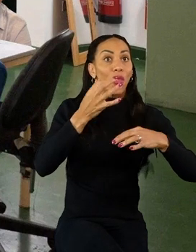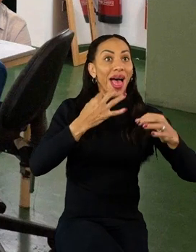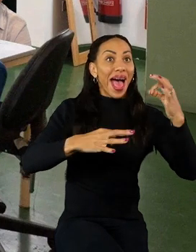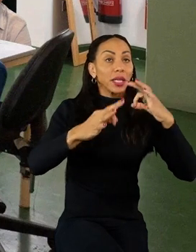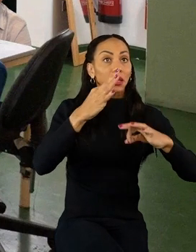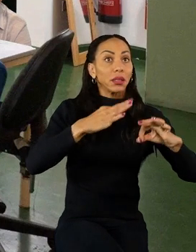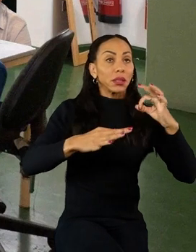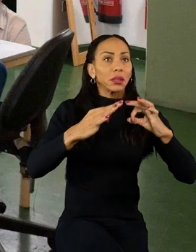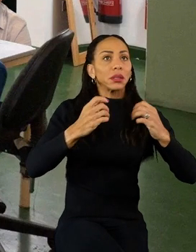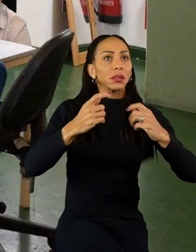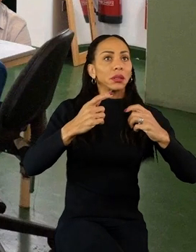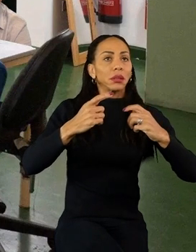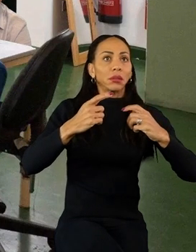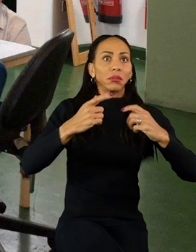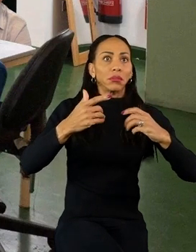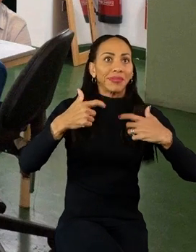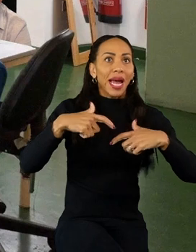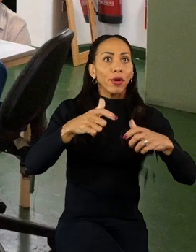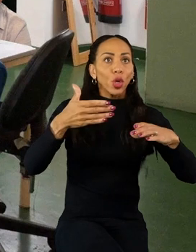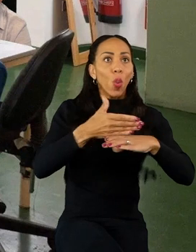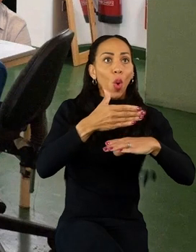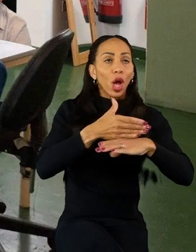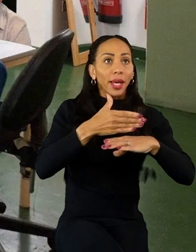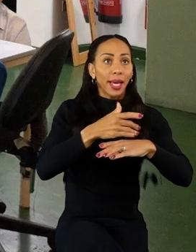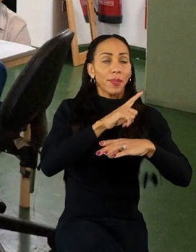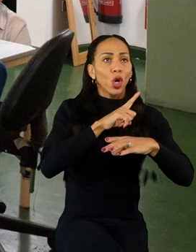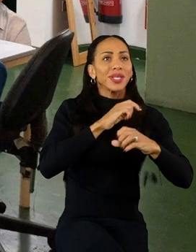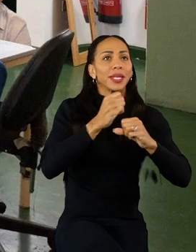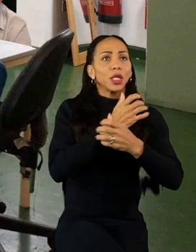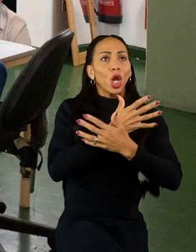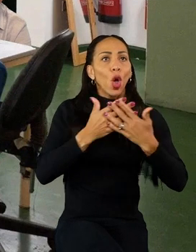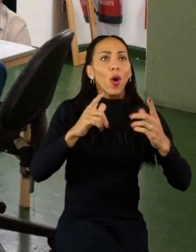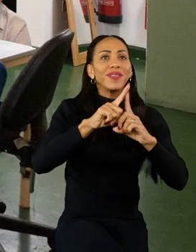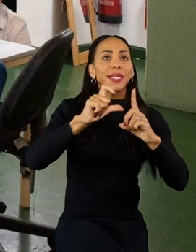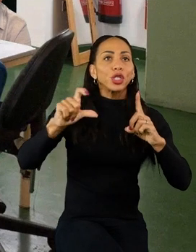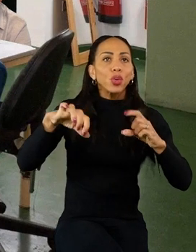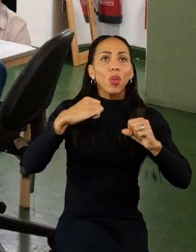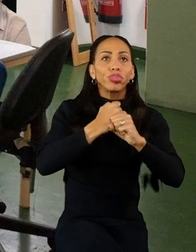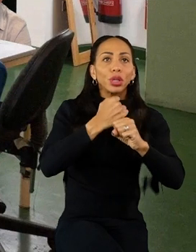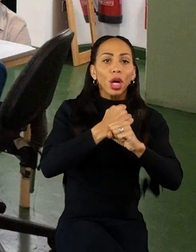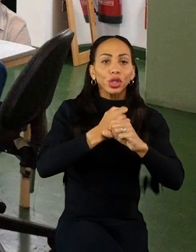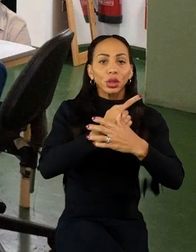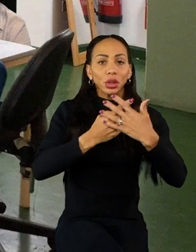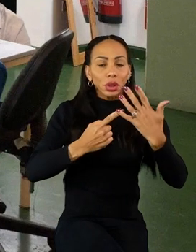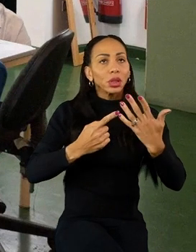actors in employment by turning to digital and doing a lot of digital